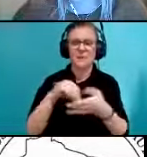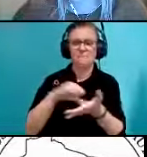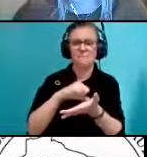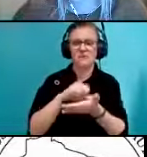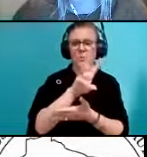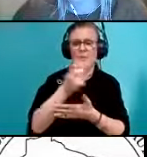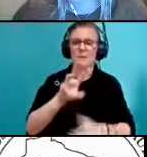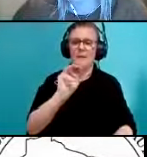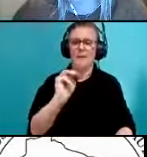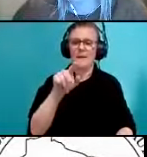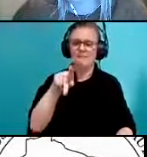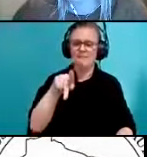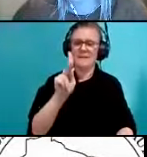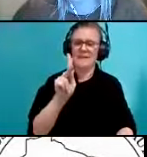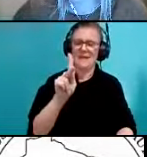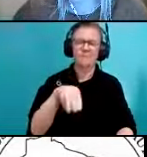is